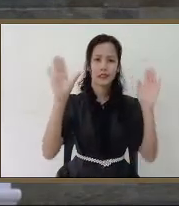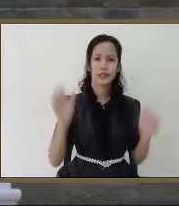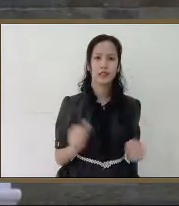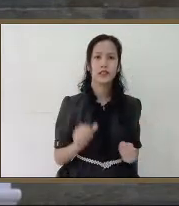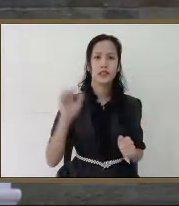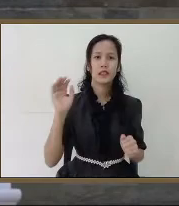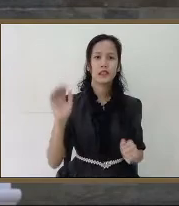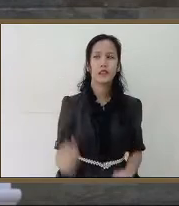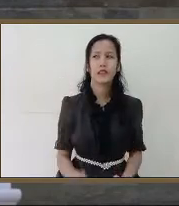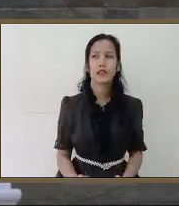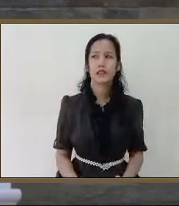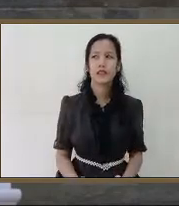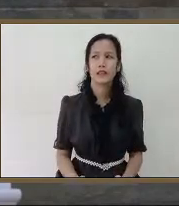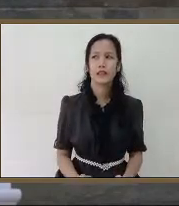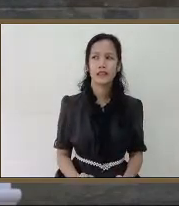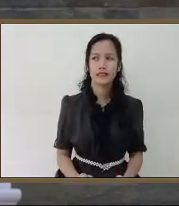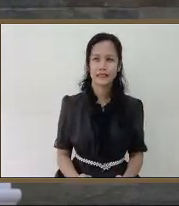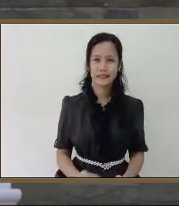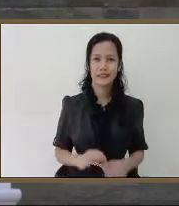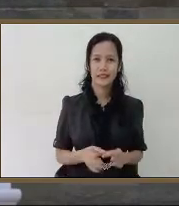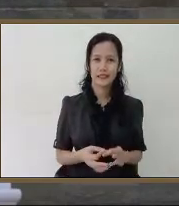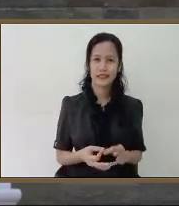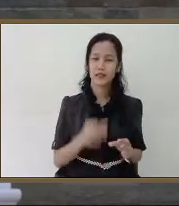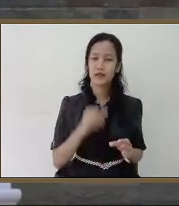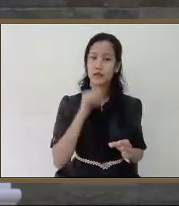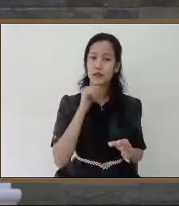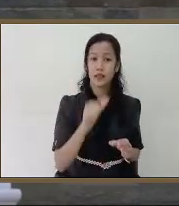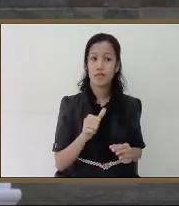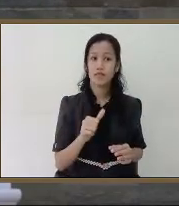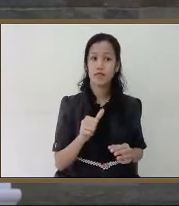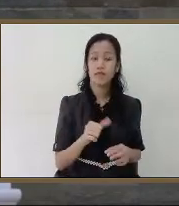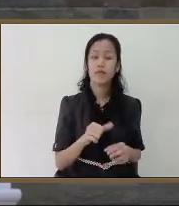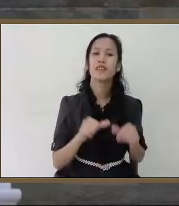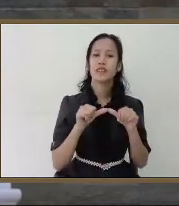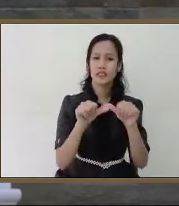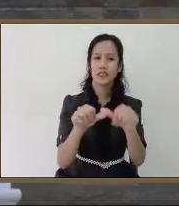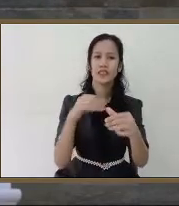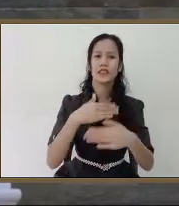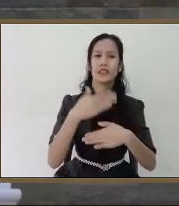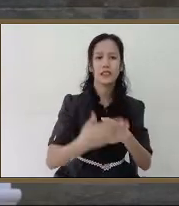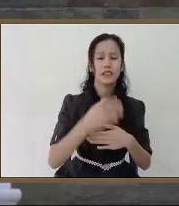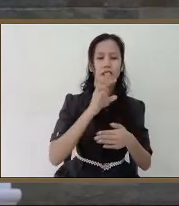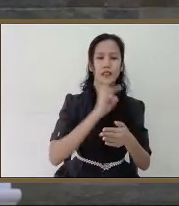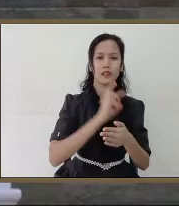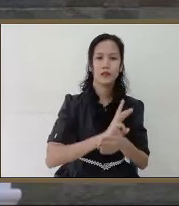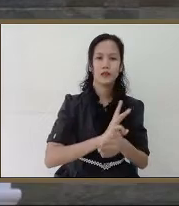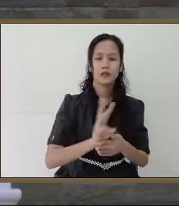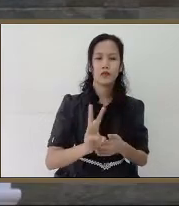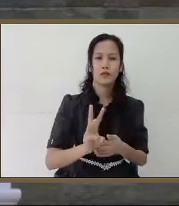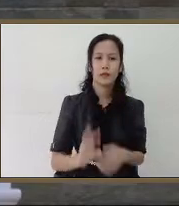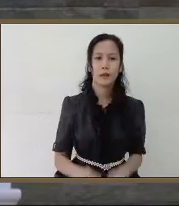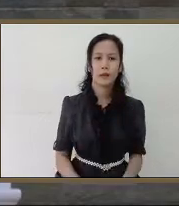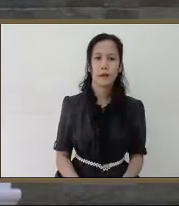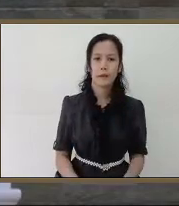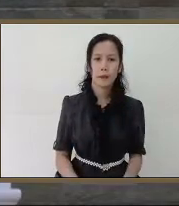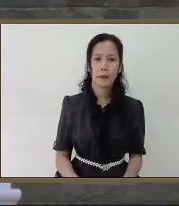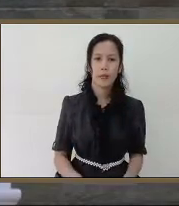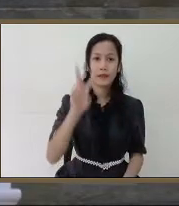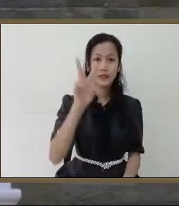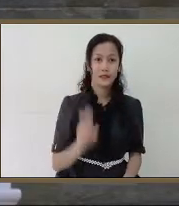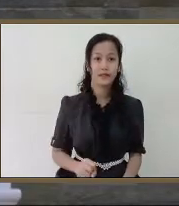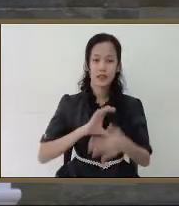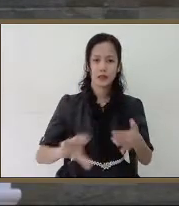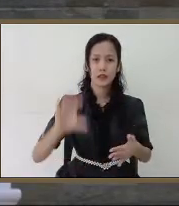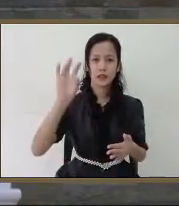So, pag hindi, tuloy po natin next week. Now, dito po tayo sa stage 2, from chapter 7 to chapter 10. Okay?